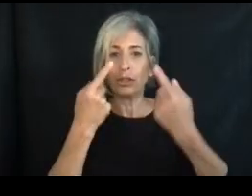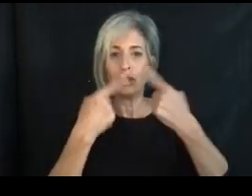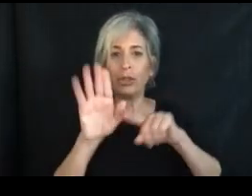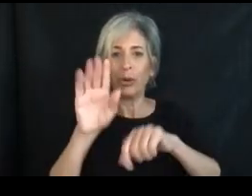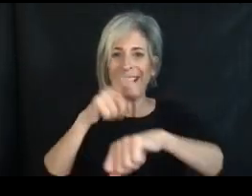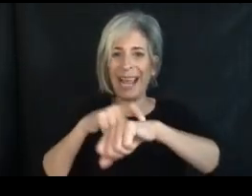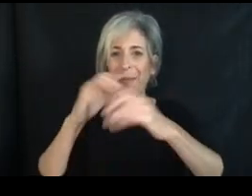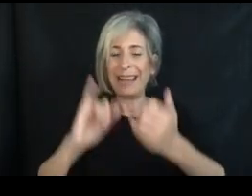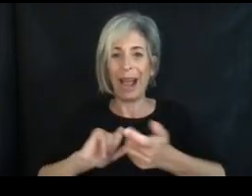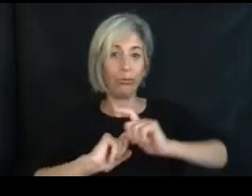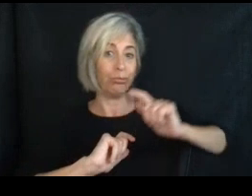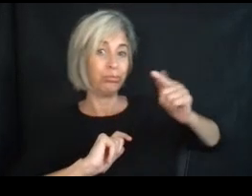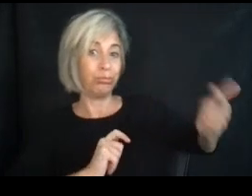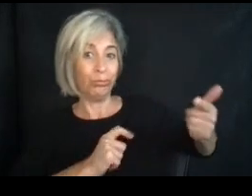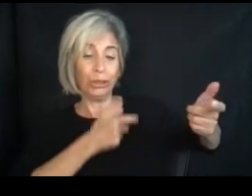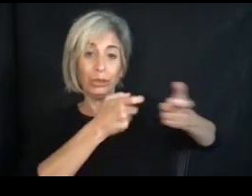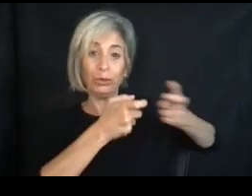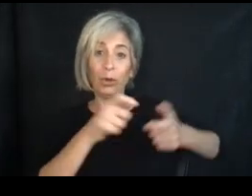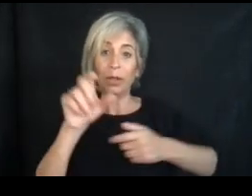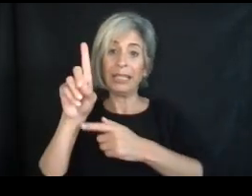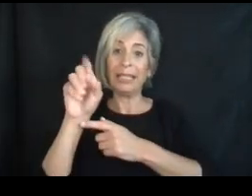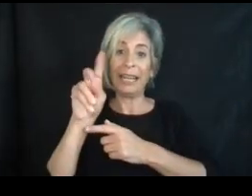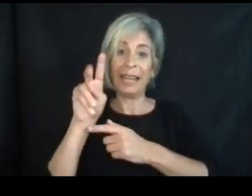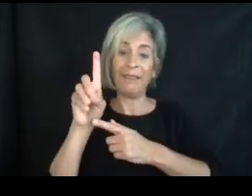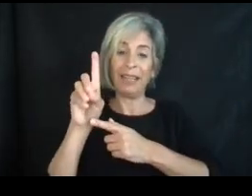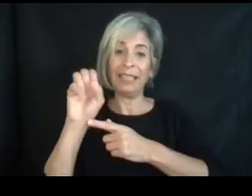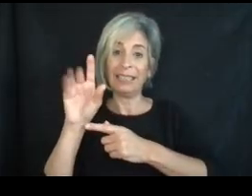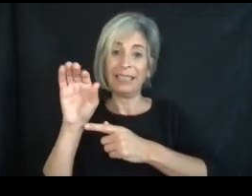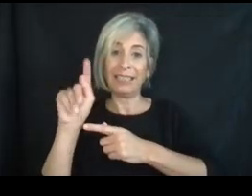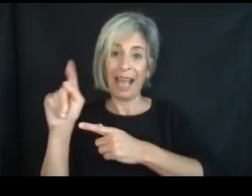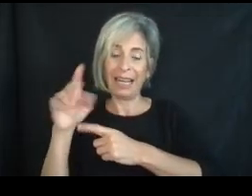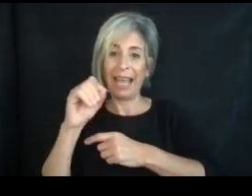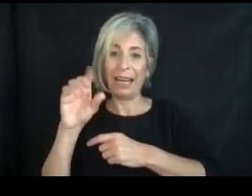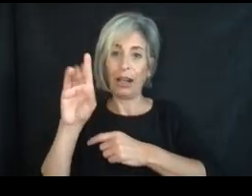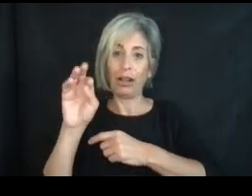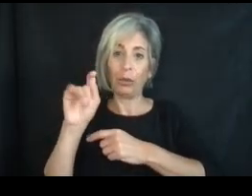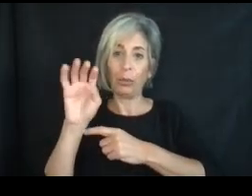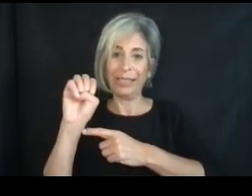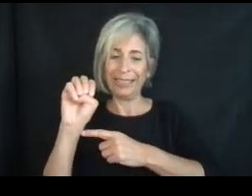will now turn control over to David Scott and Carice Lejeune, who will be presiding over today's meeting.